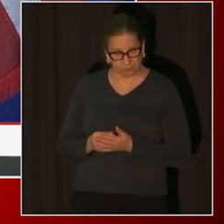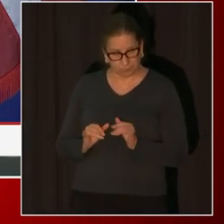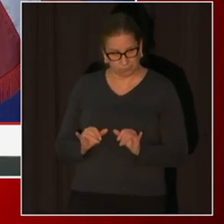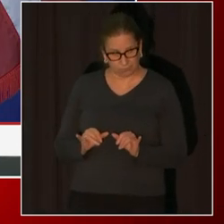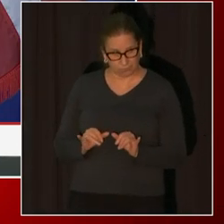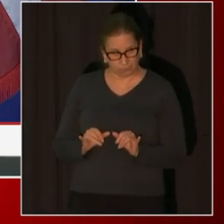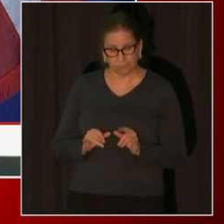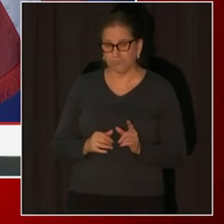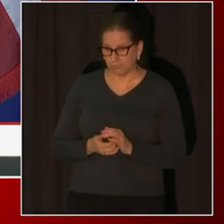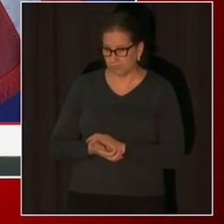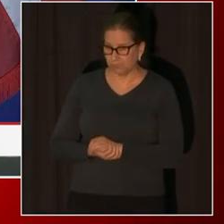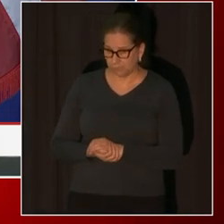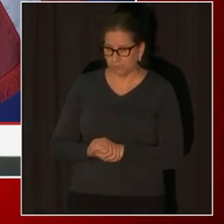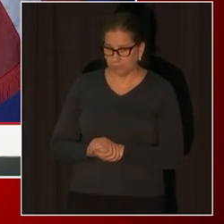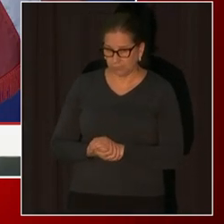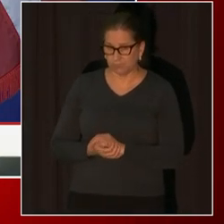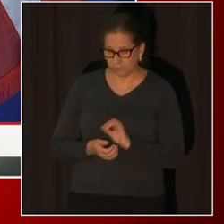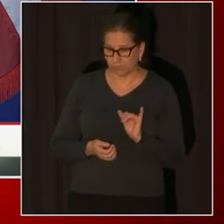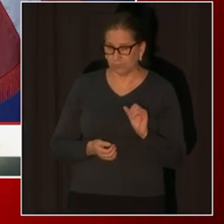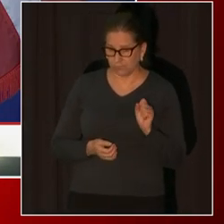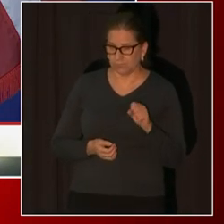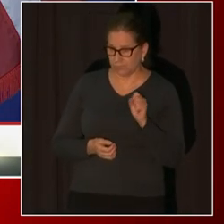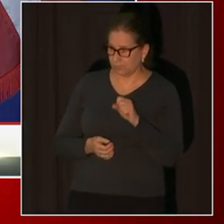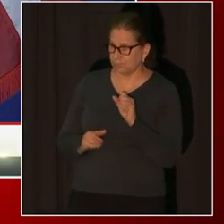3.4 million still? Yes.